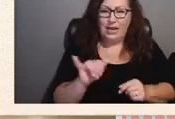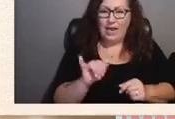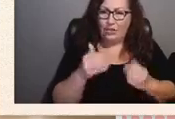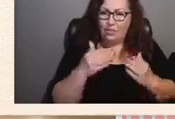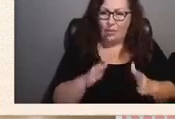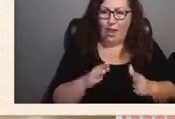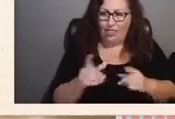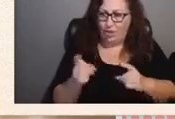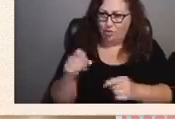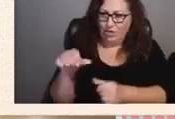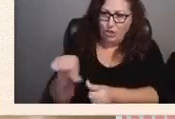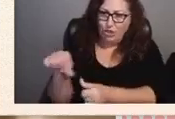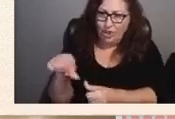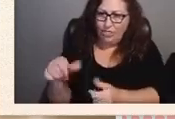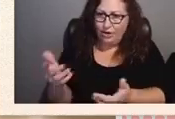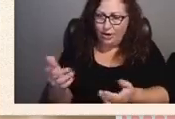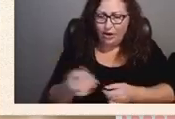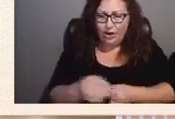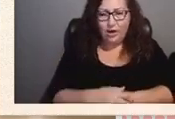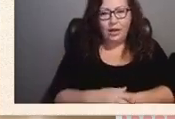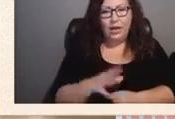other. And